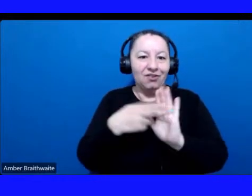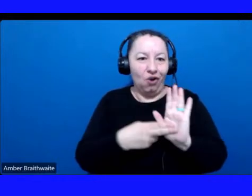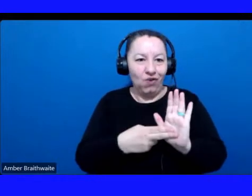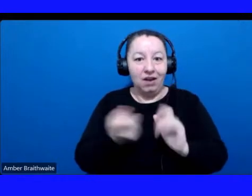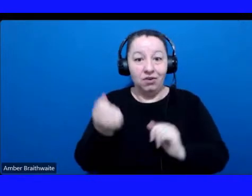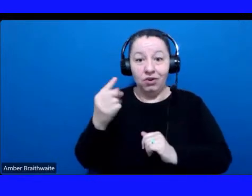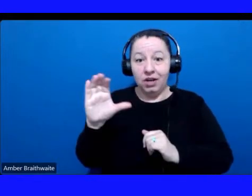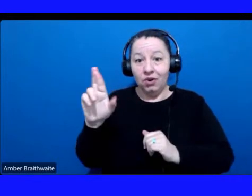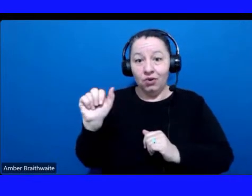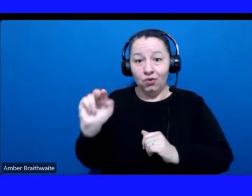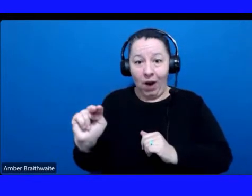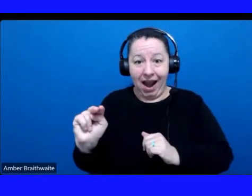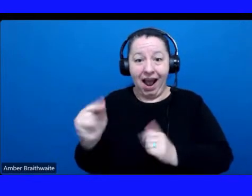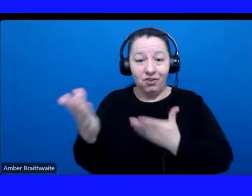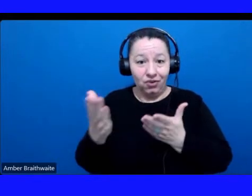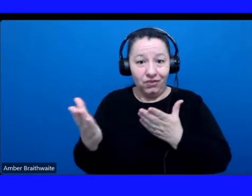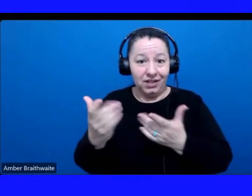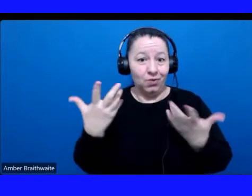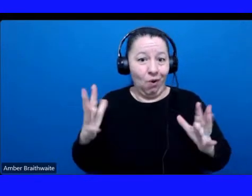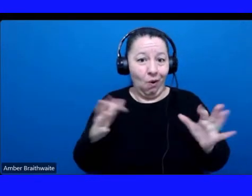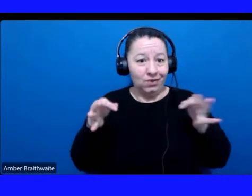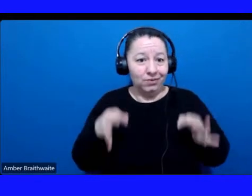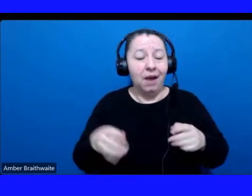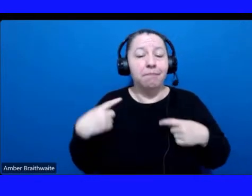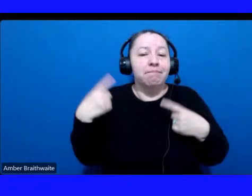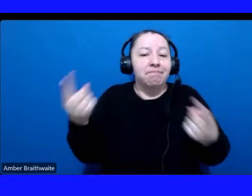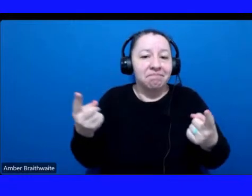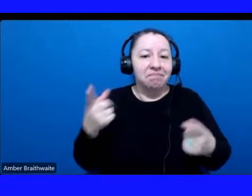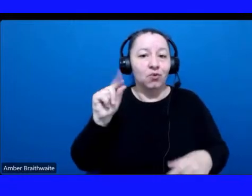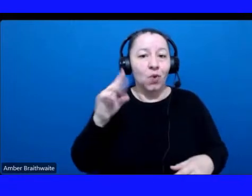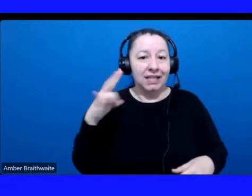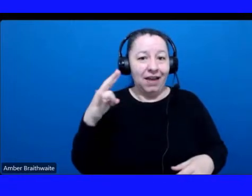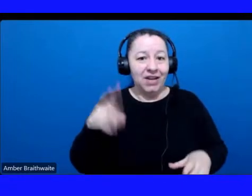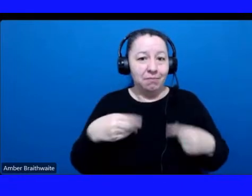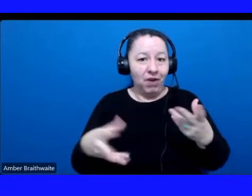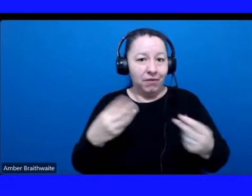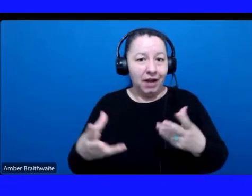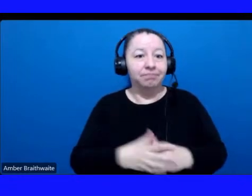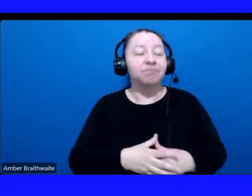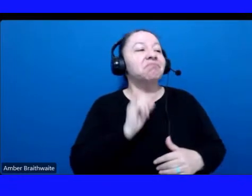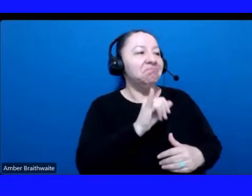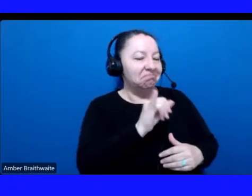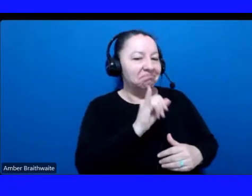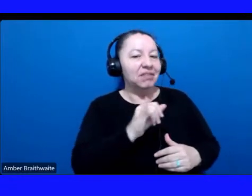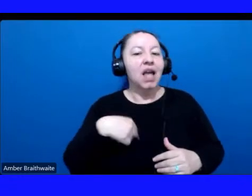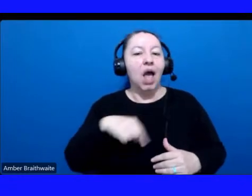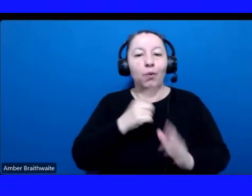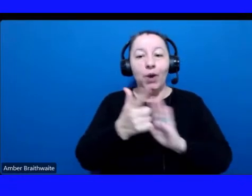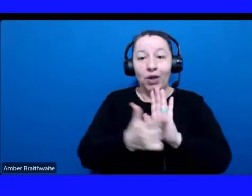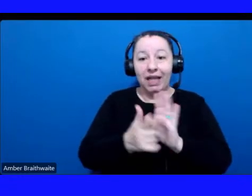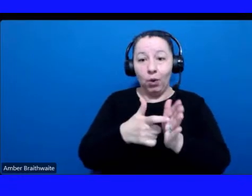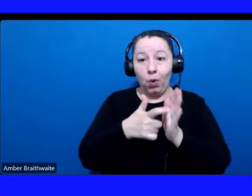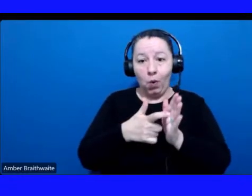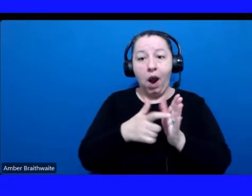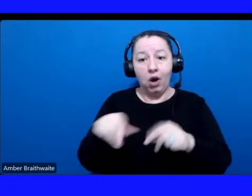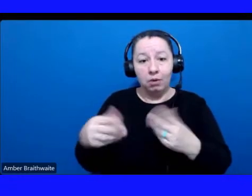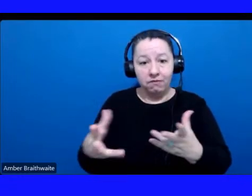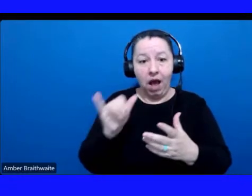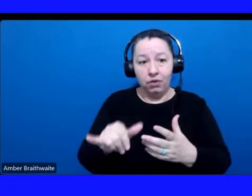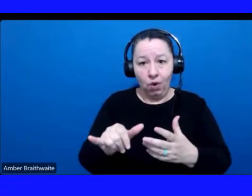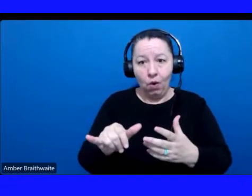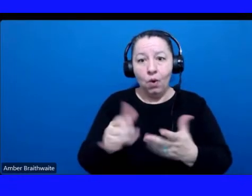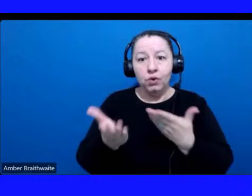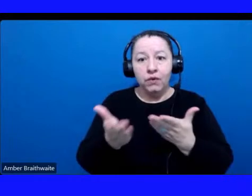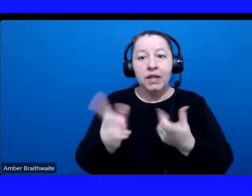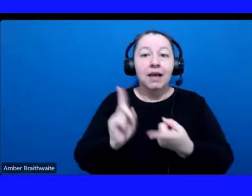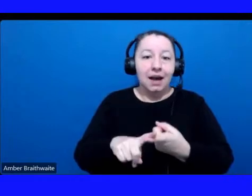one stop, not one stop, but one entry point for accessing services. Right. And definitely